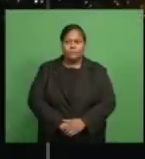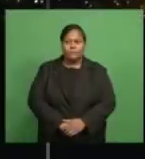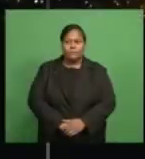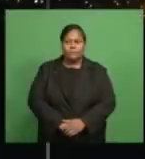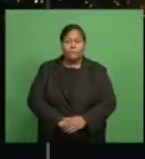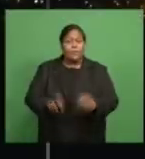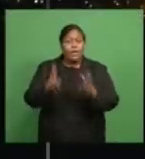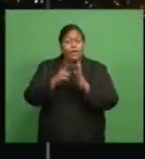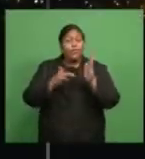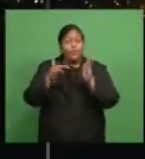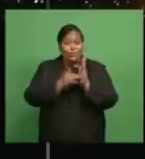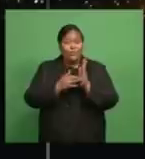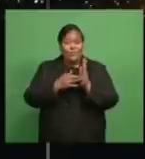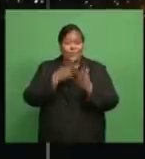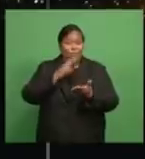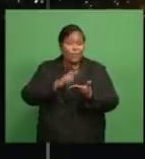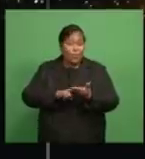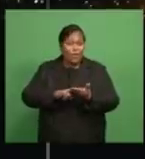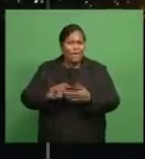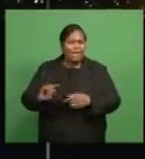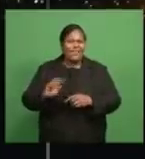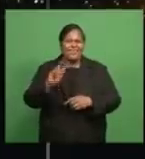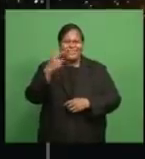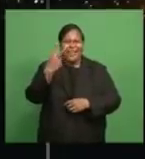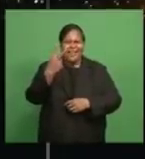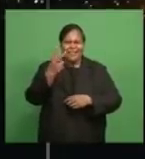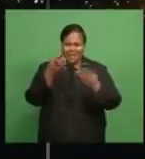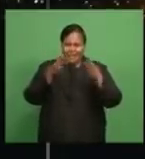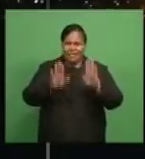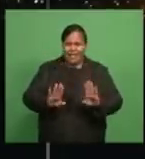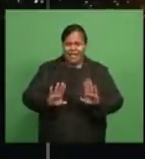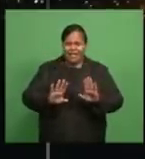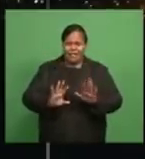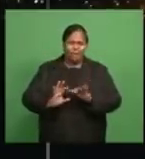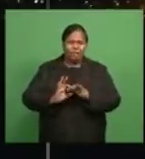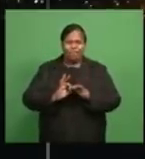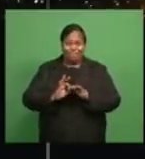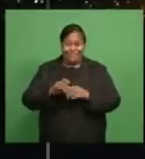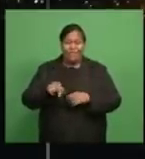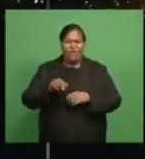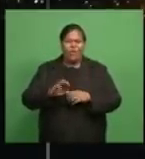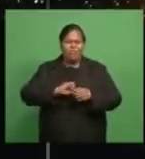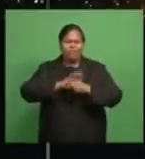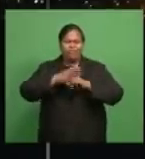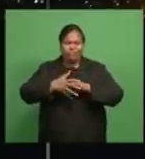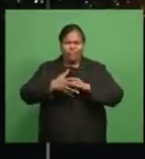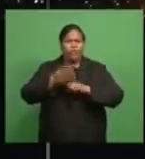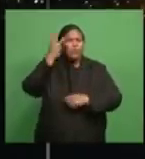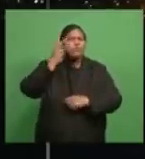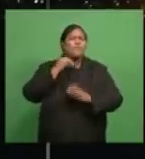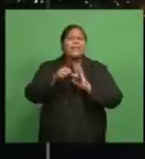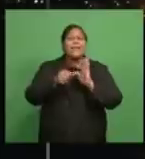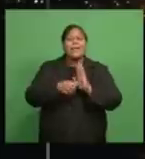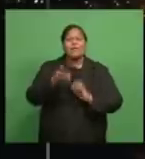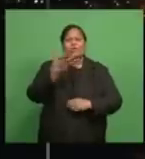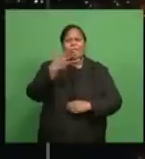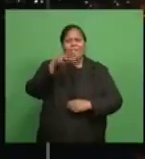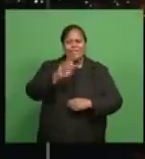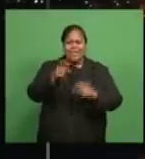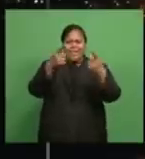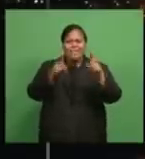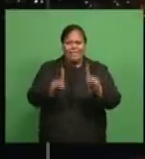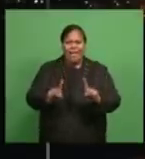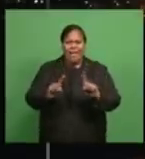New Zealand recorded its second death relating to the coronavirus. The woman in her 90s died at a hospital in Christchurch